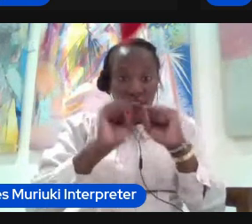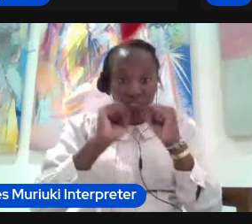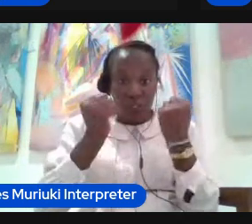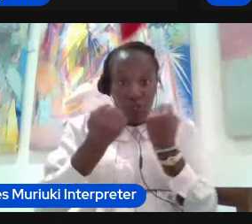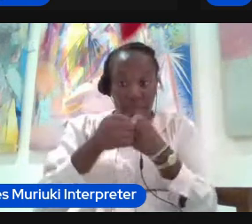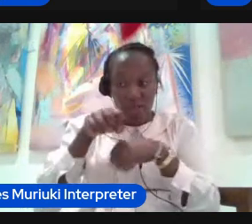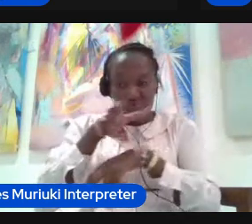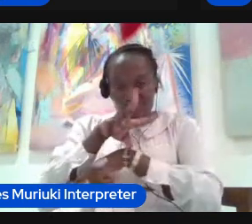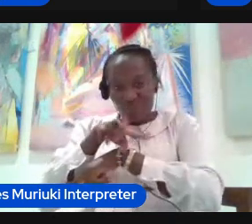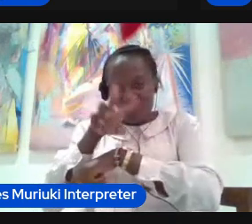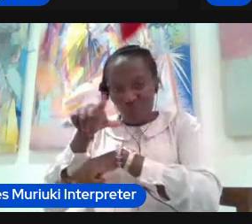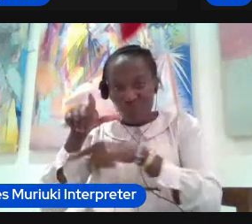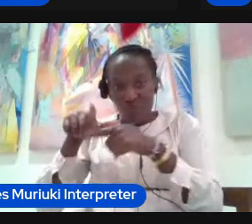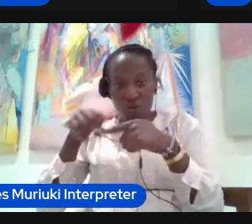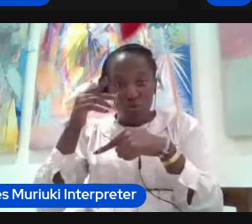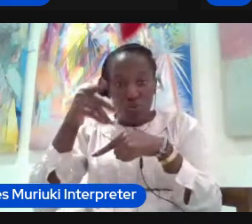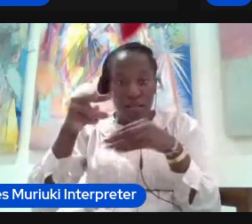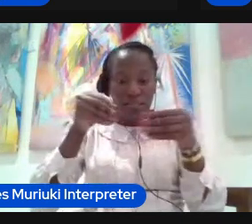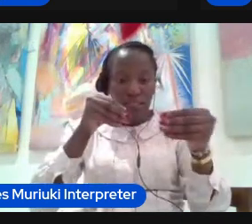disability?